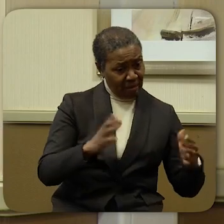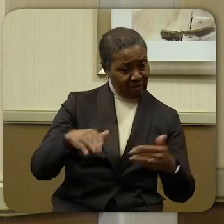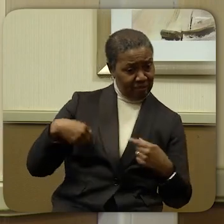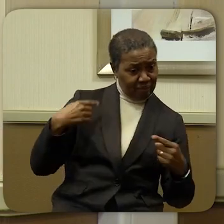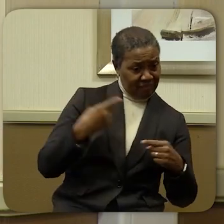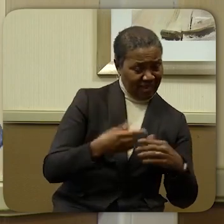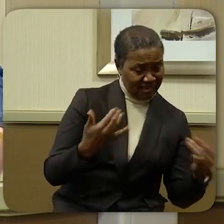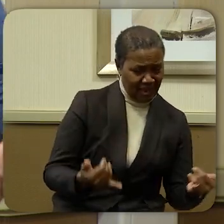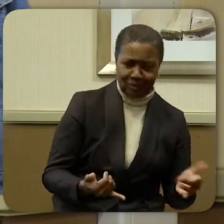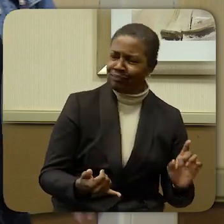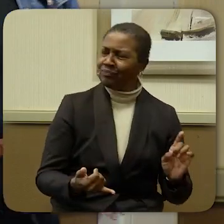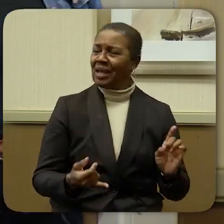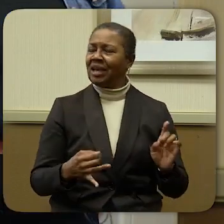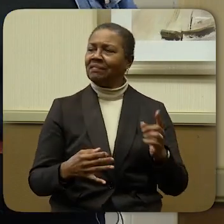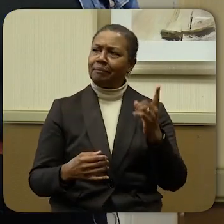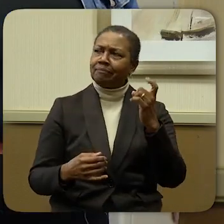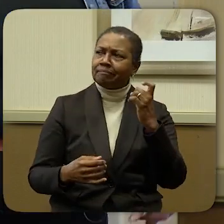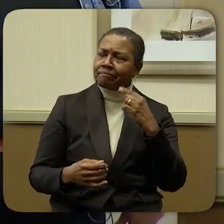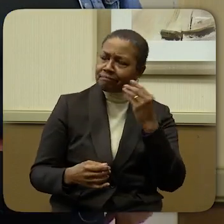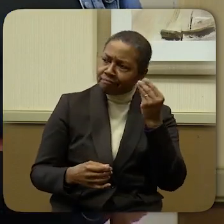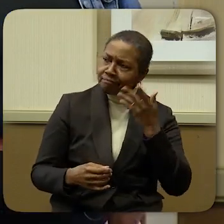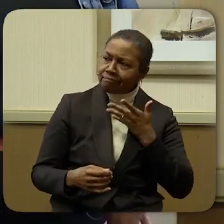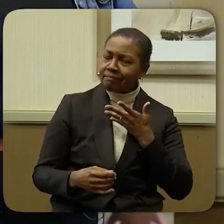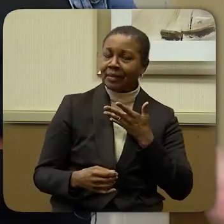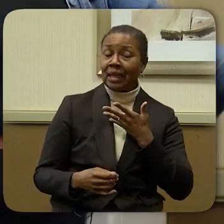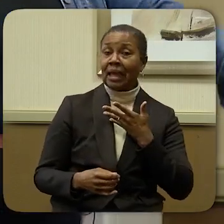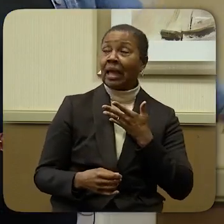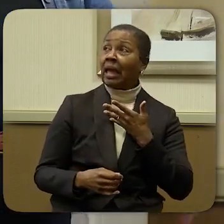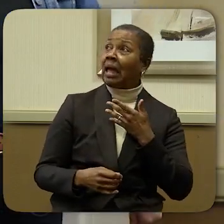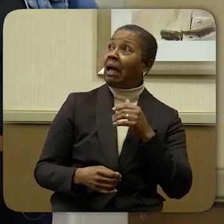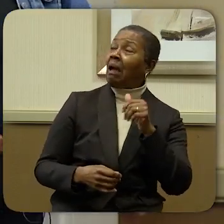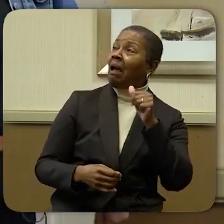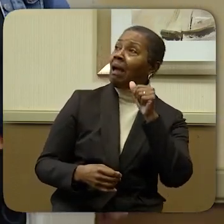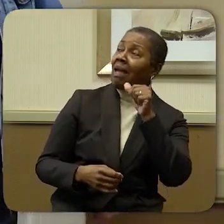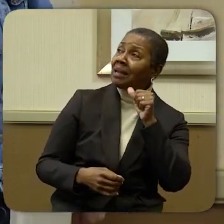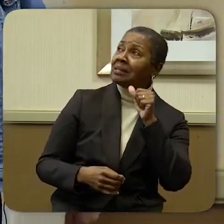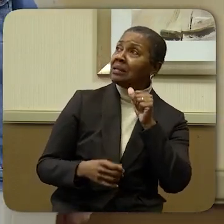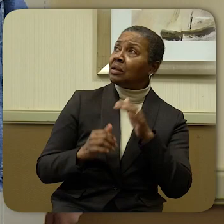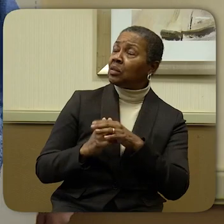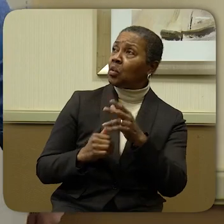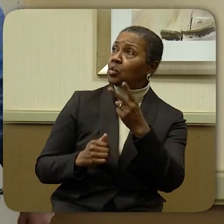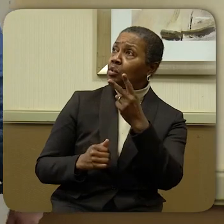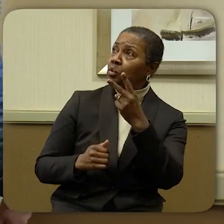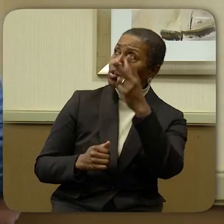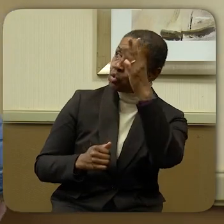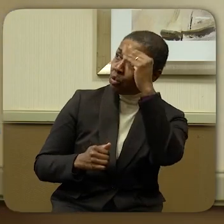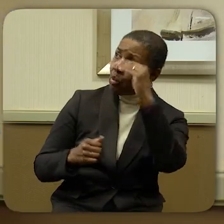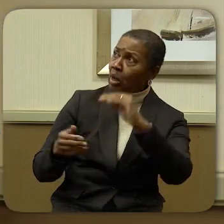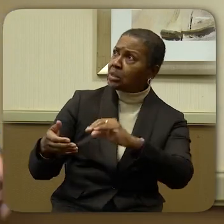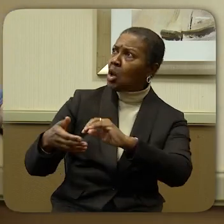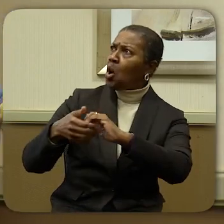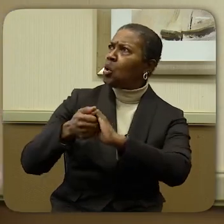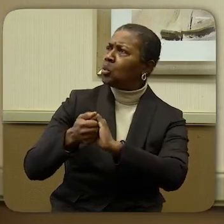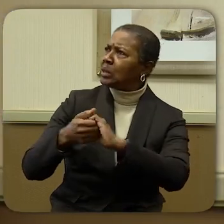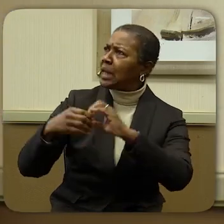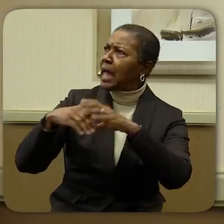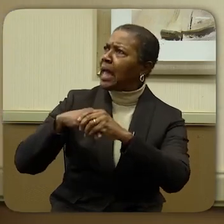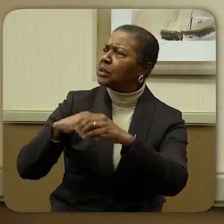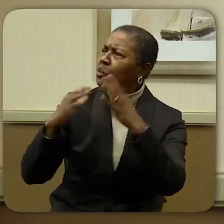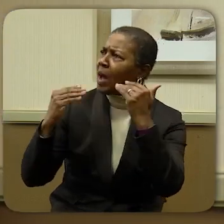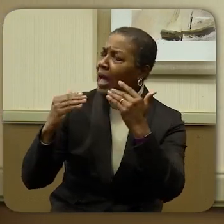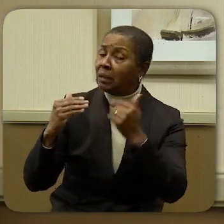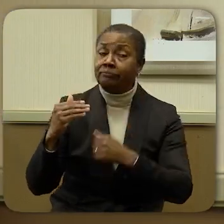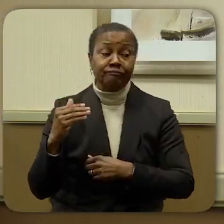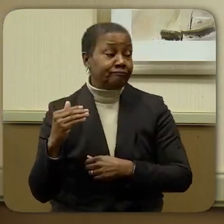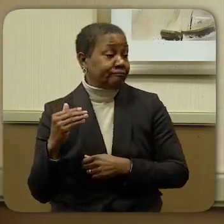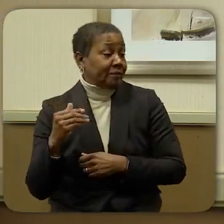But I might, if they say to me, you know, Auntie, why are those two boys holding hands? I think